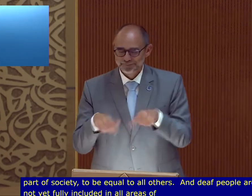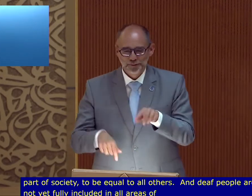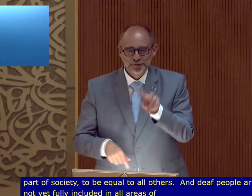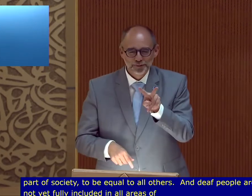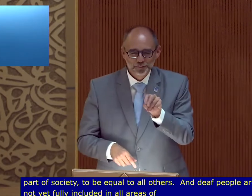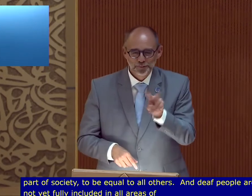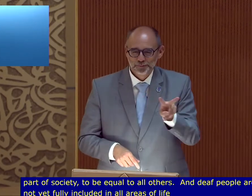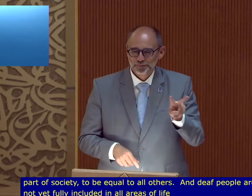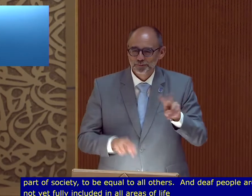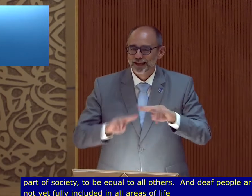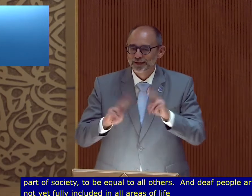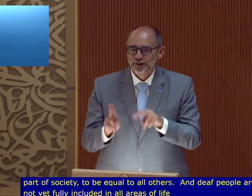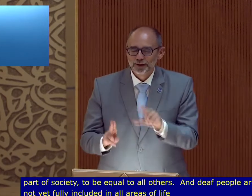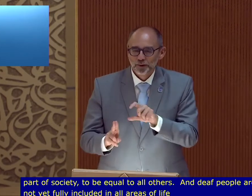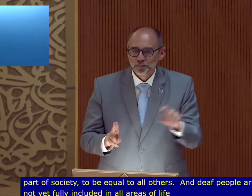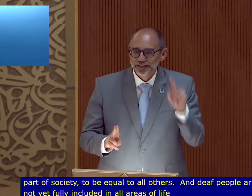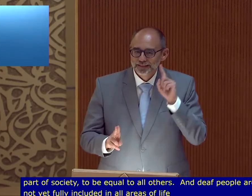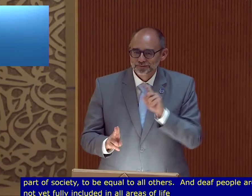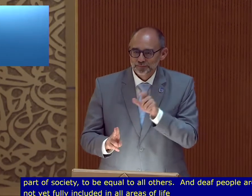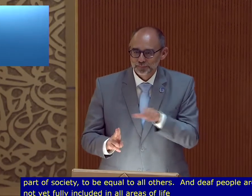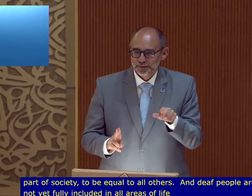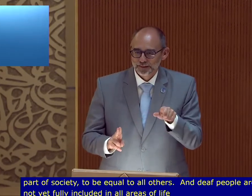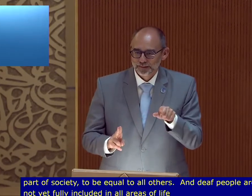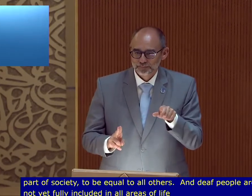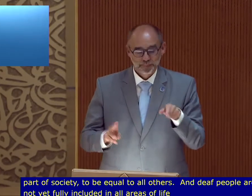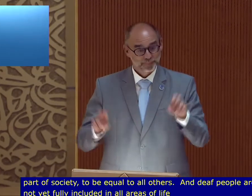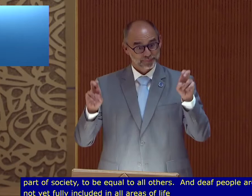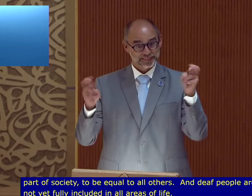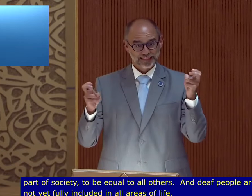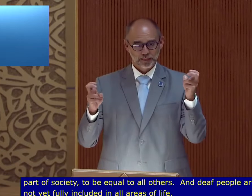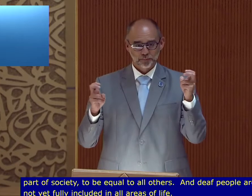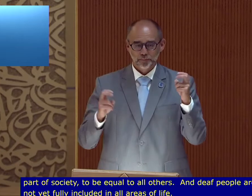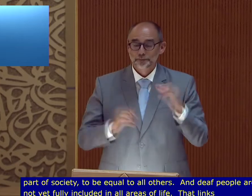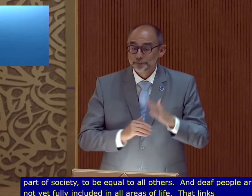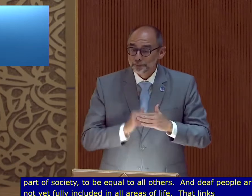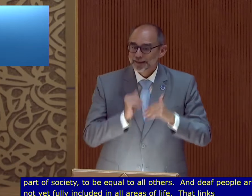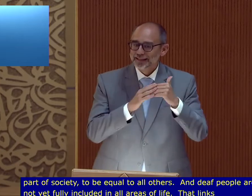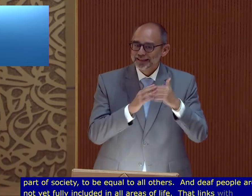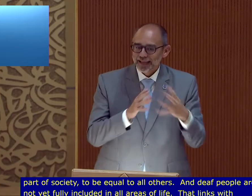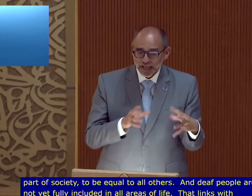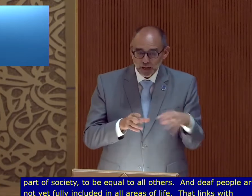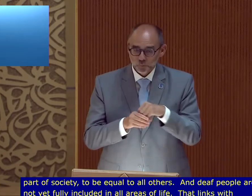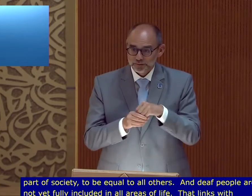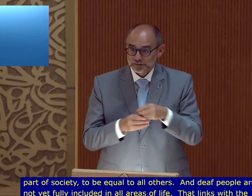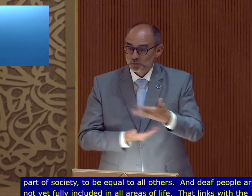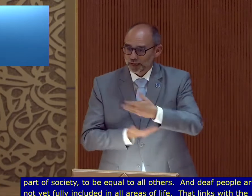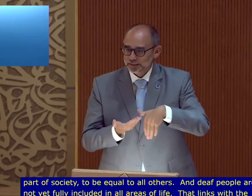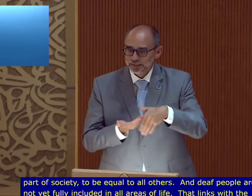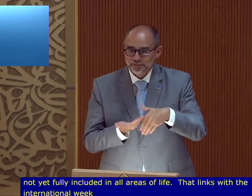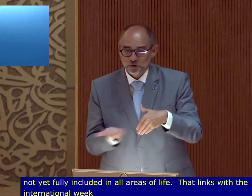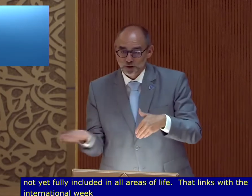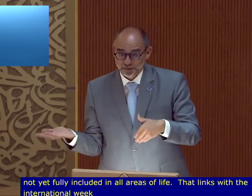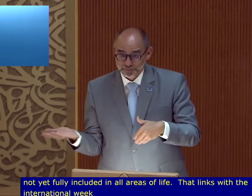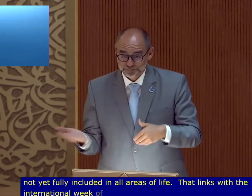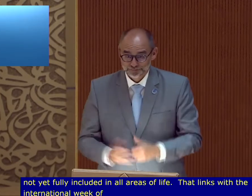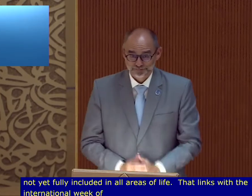That links with the International Week of Deaf People here in 2022,